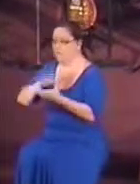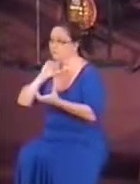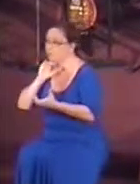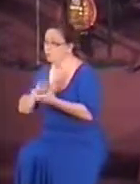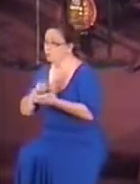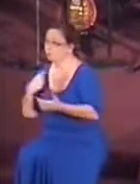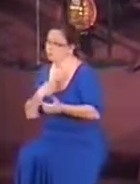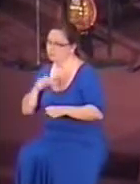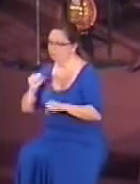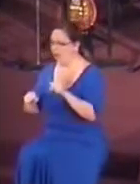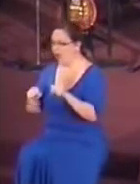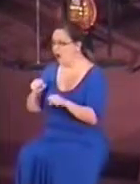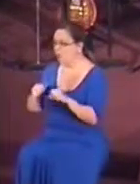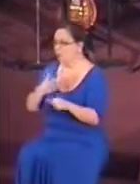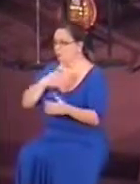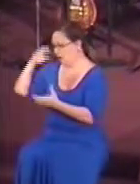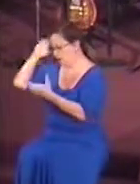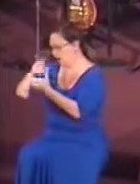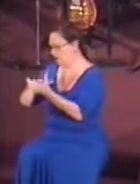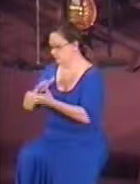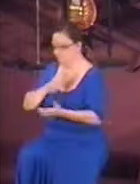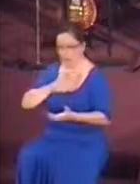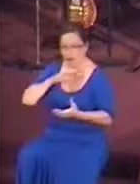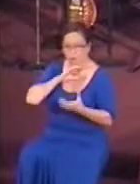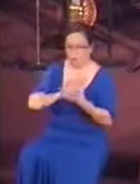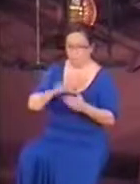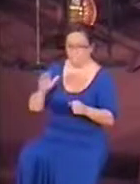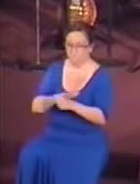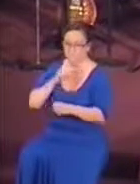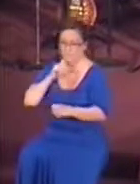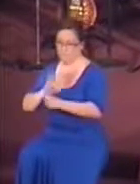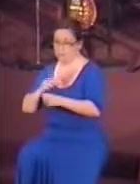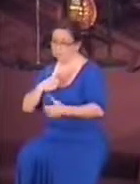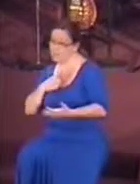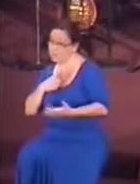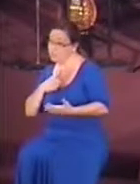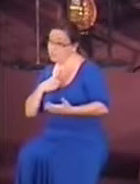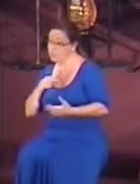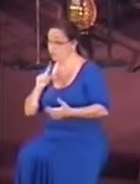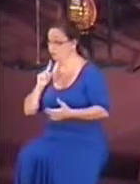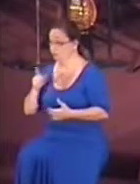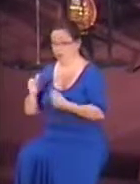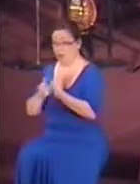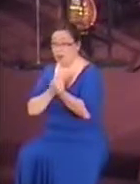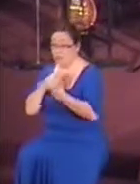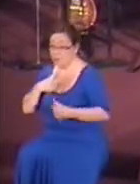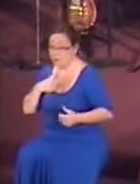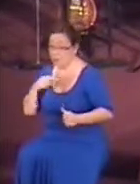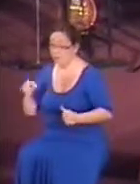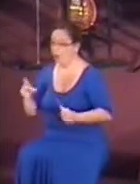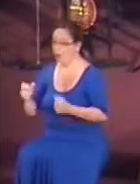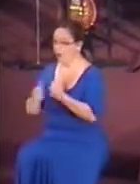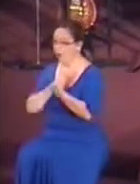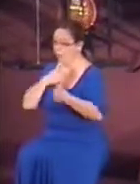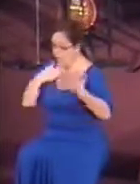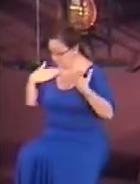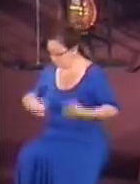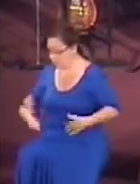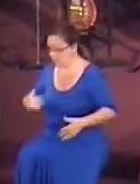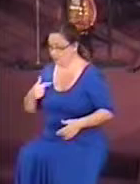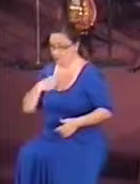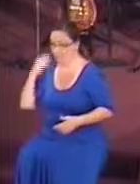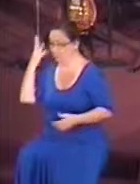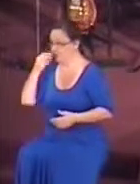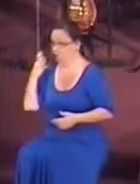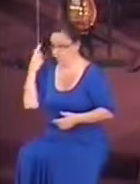wives, we doubt, is my husband or my wife fully committed to me? Do they love me? Do they love my body? Am I